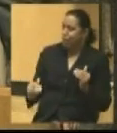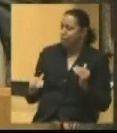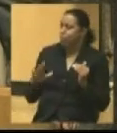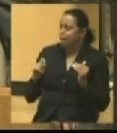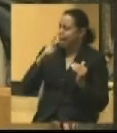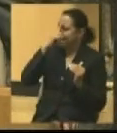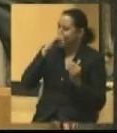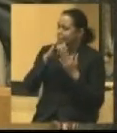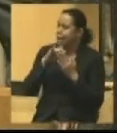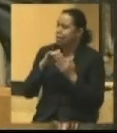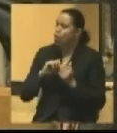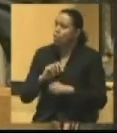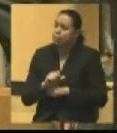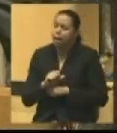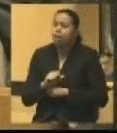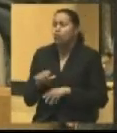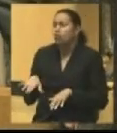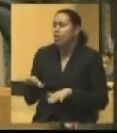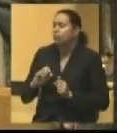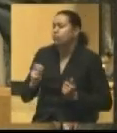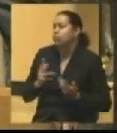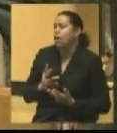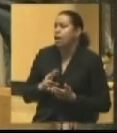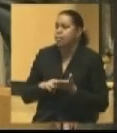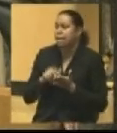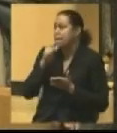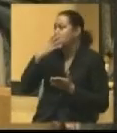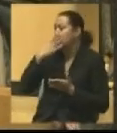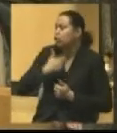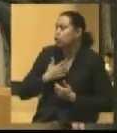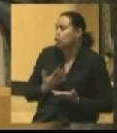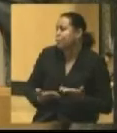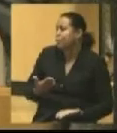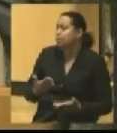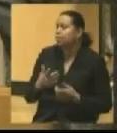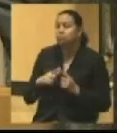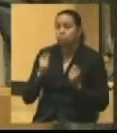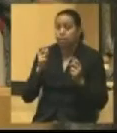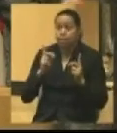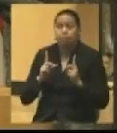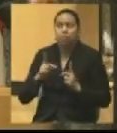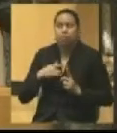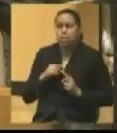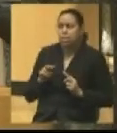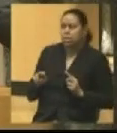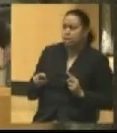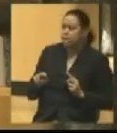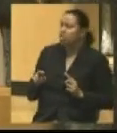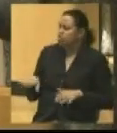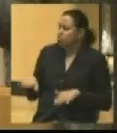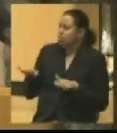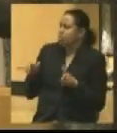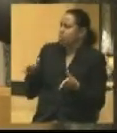are raised in fear and trembling and won't make good soldiers. He's a little worried about that. And there are a lot of genuine anti-slavery people who are worried. They think you're the product of your